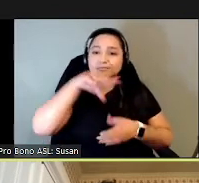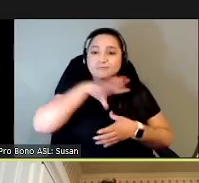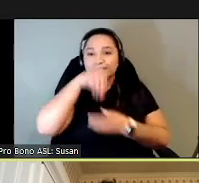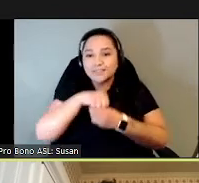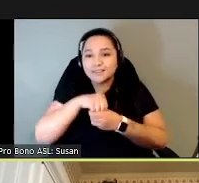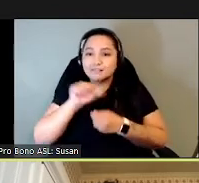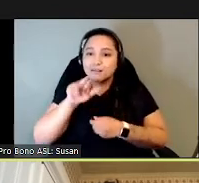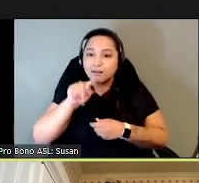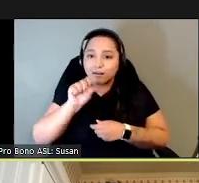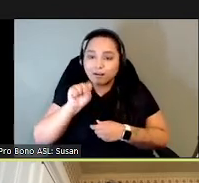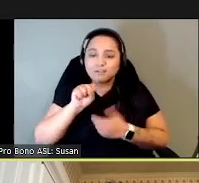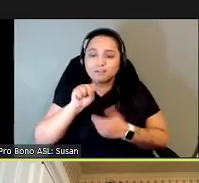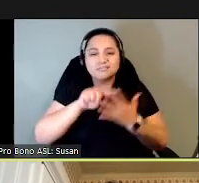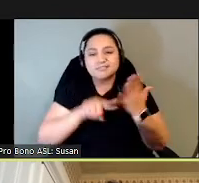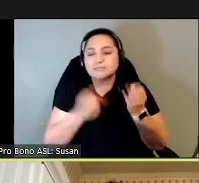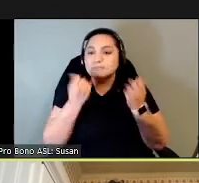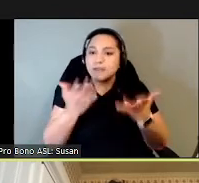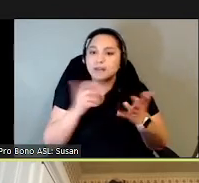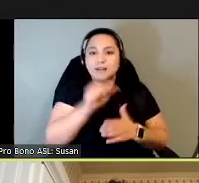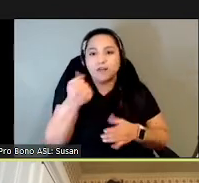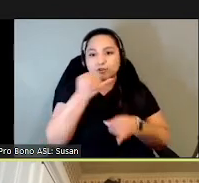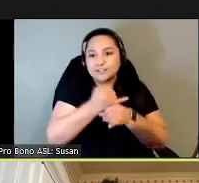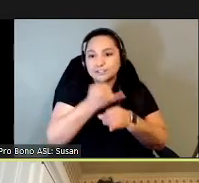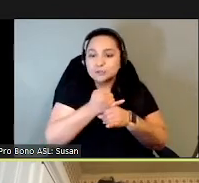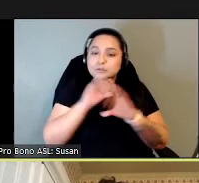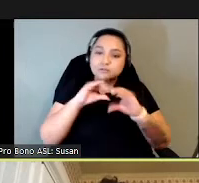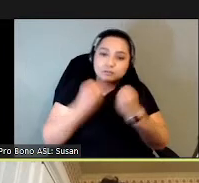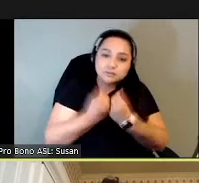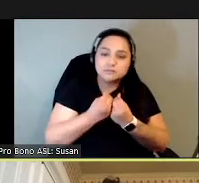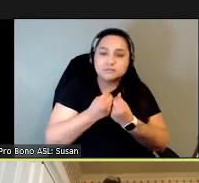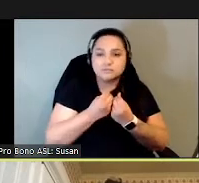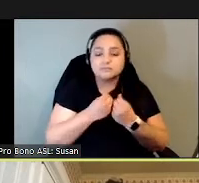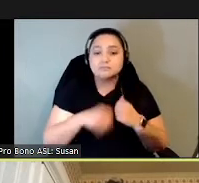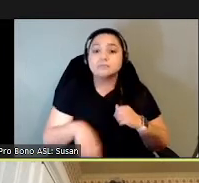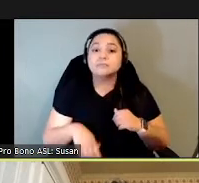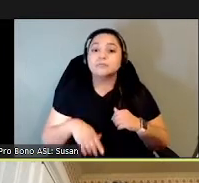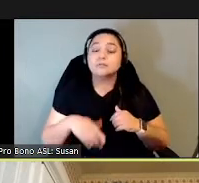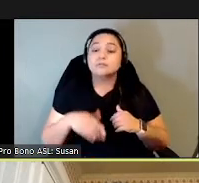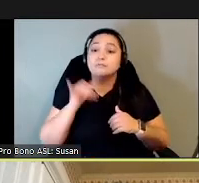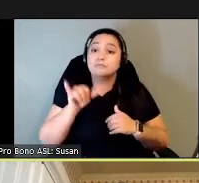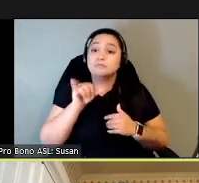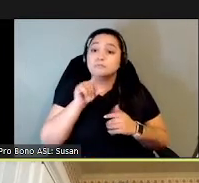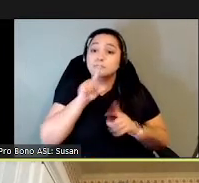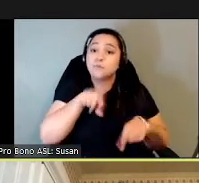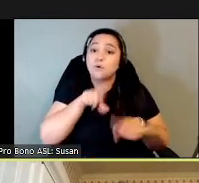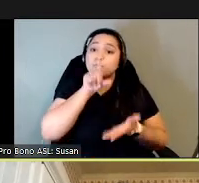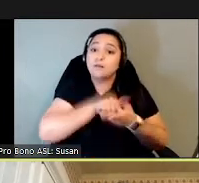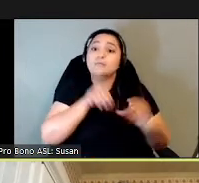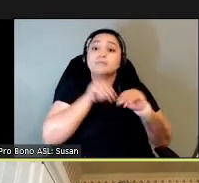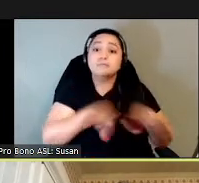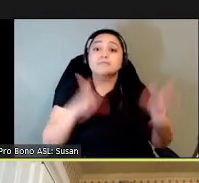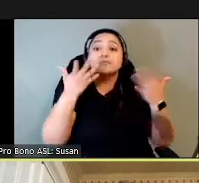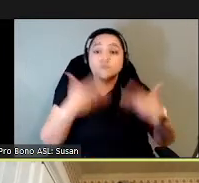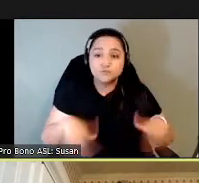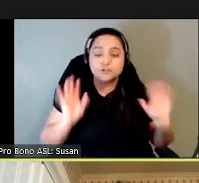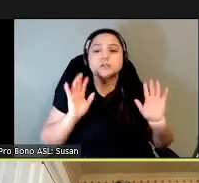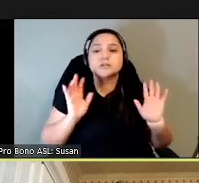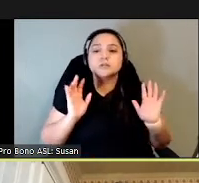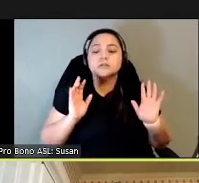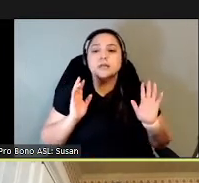institutions. And so at the end of, after publishing the report, they convened all of the folks that they'd